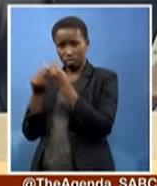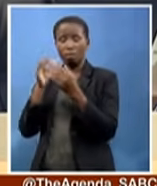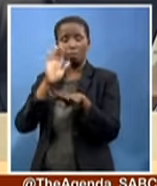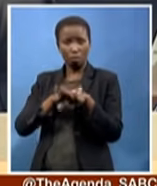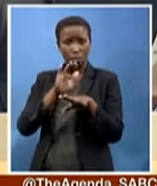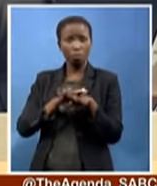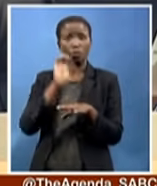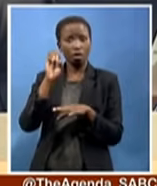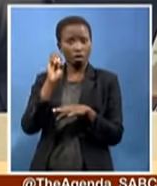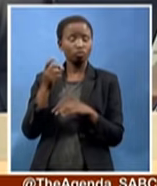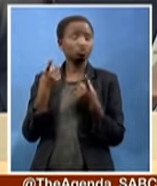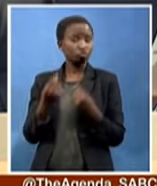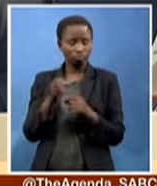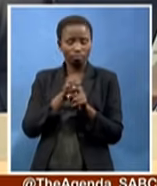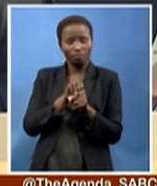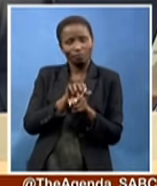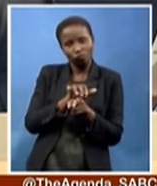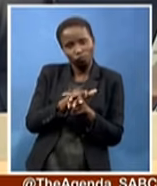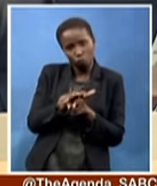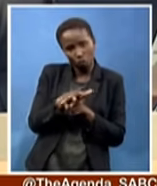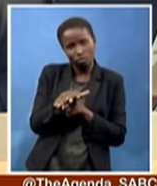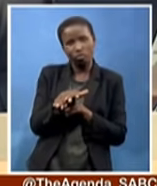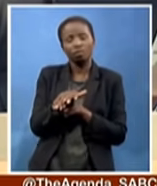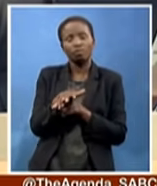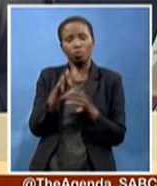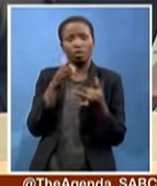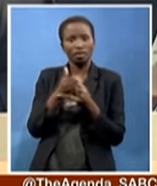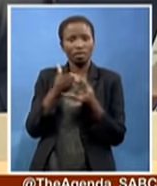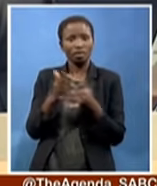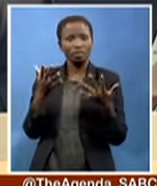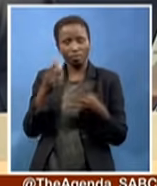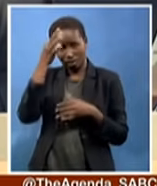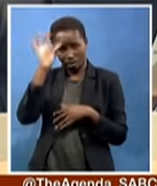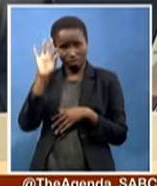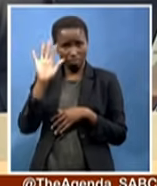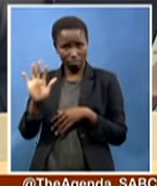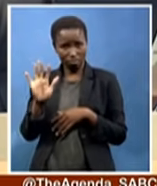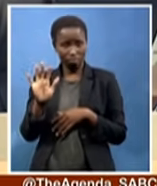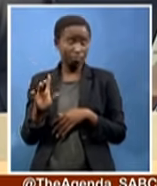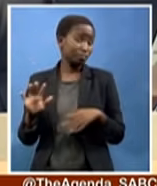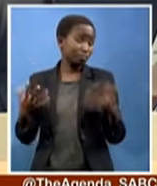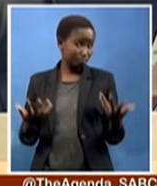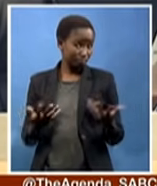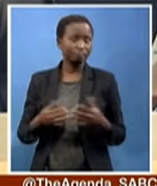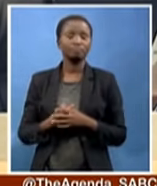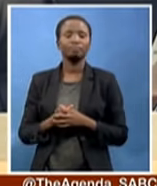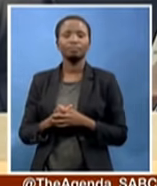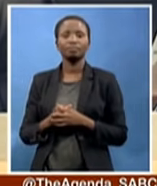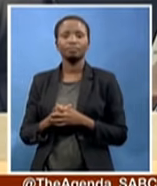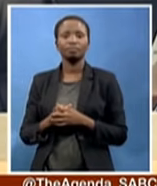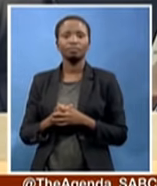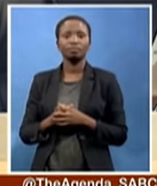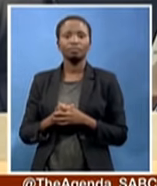the offices of state, where the ability to appoint and to dismiss, and even